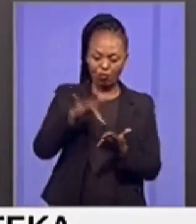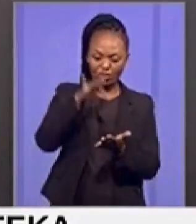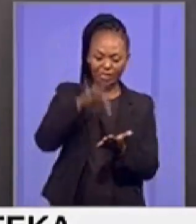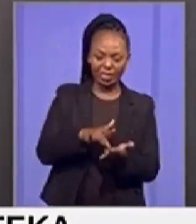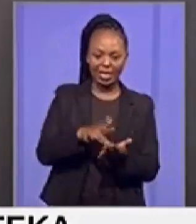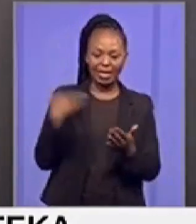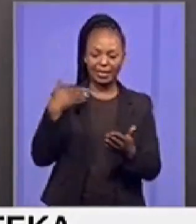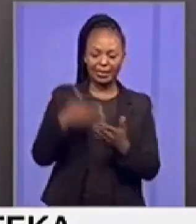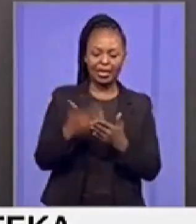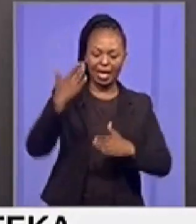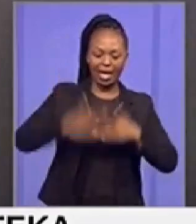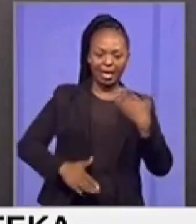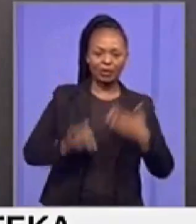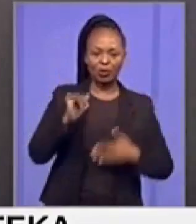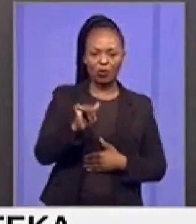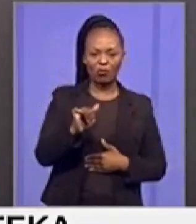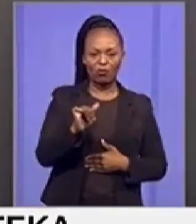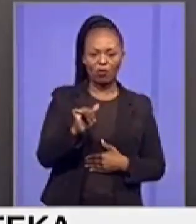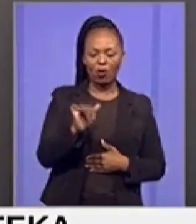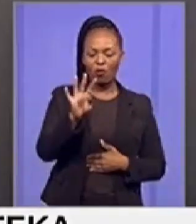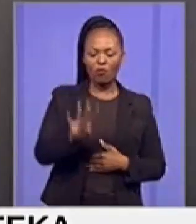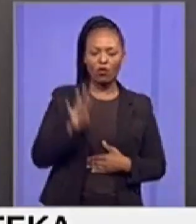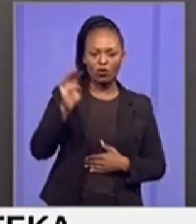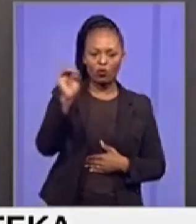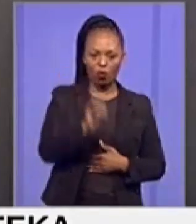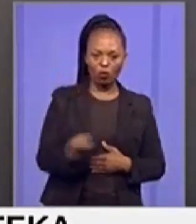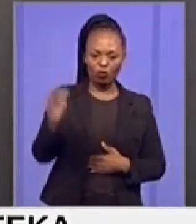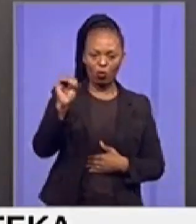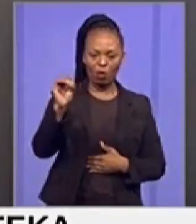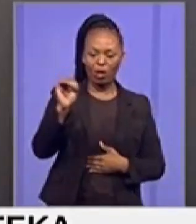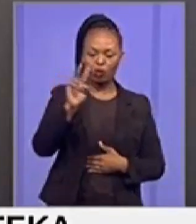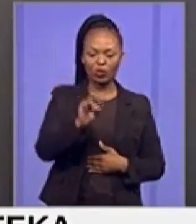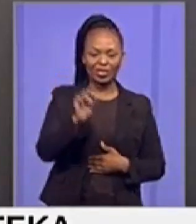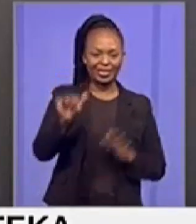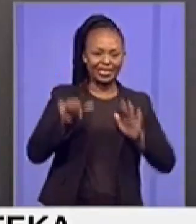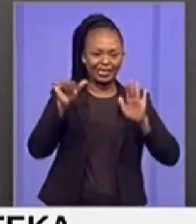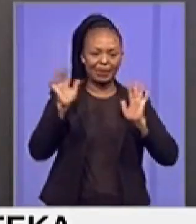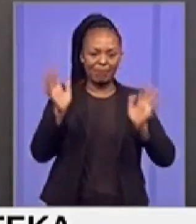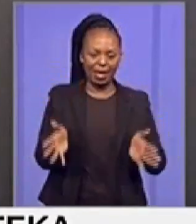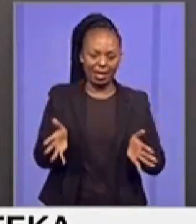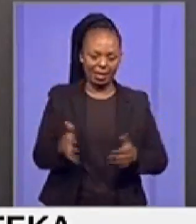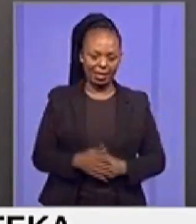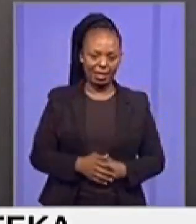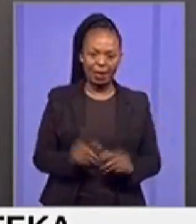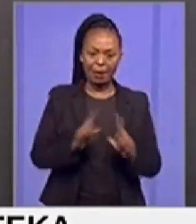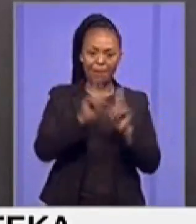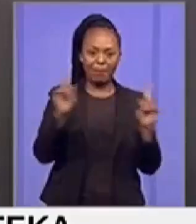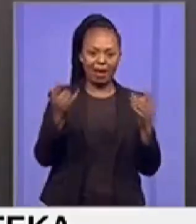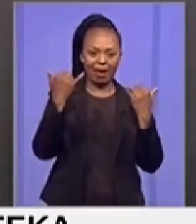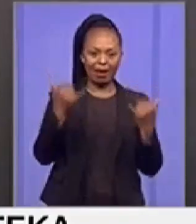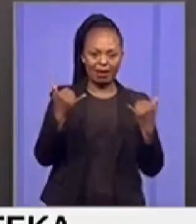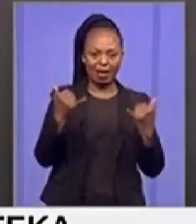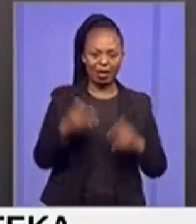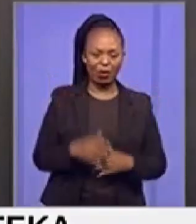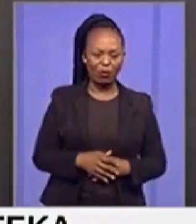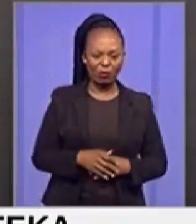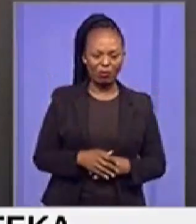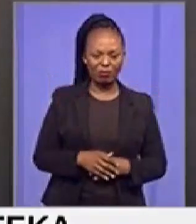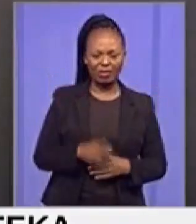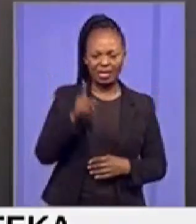of, until the 14th of October, 2016. But if it is indeed